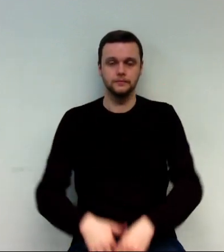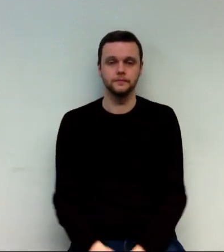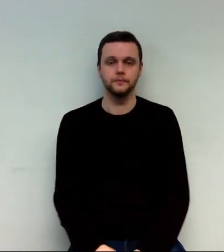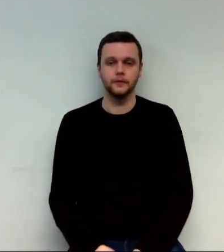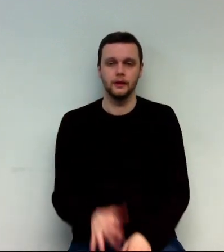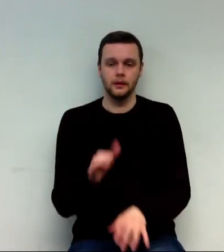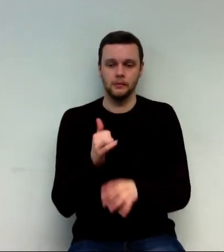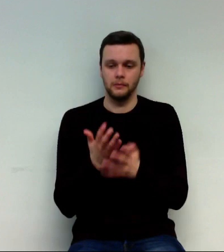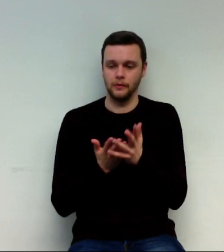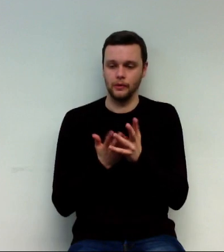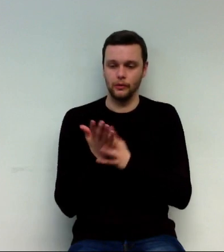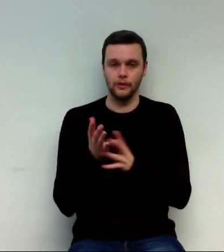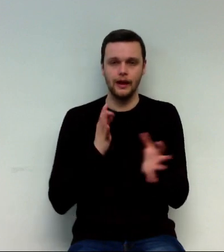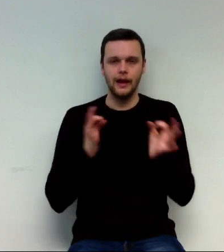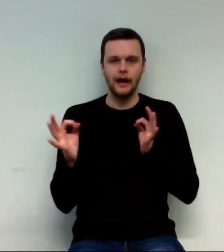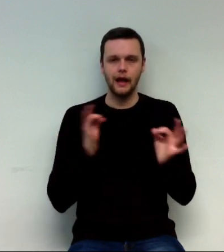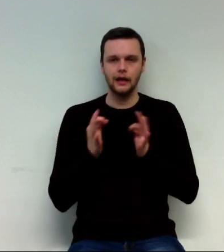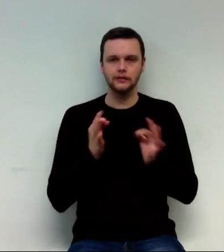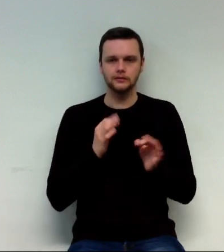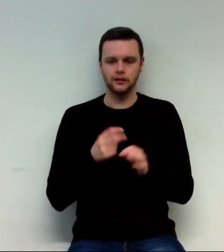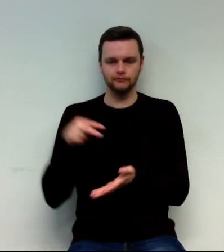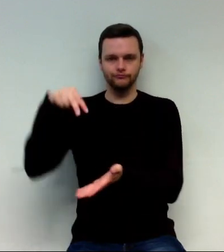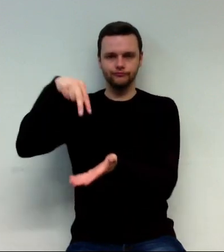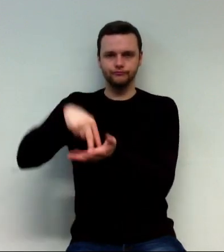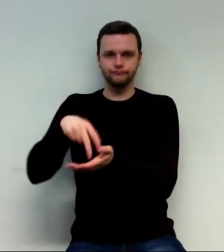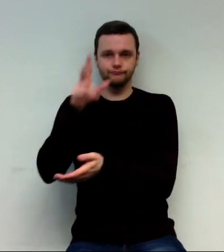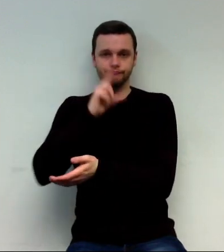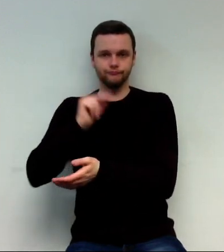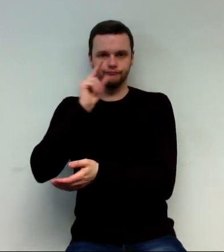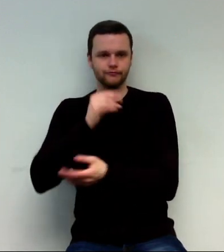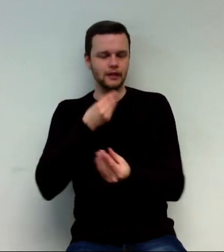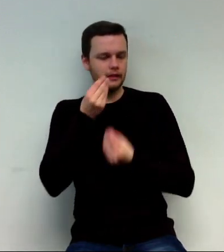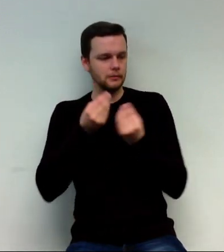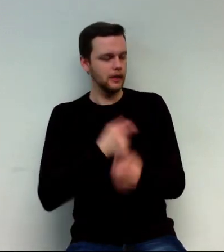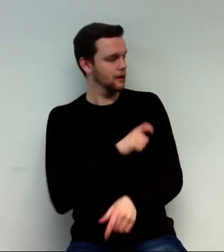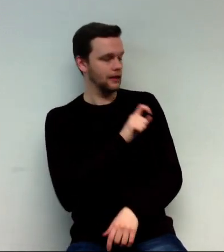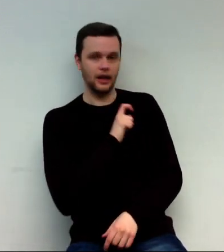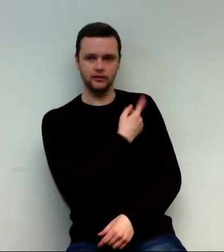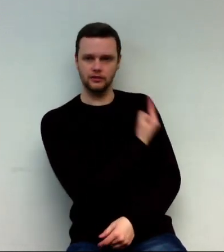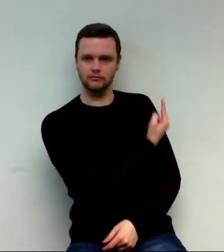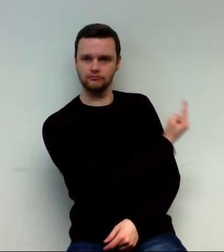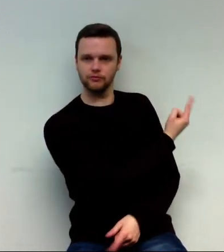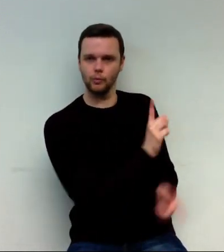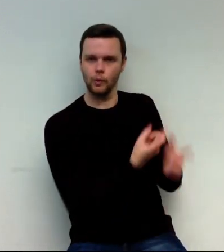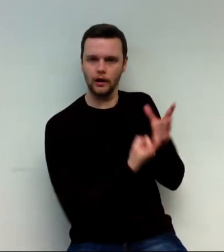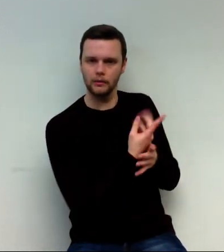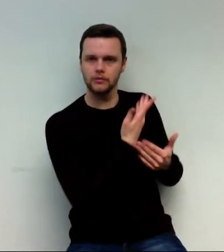This could be like an actor telling the audience about the characters in between scenes,